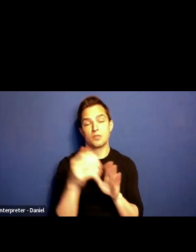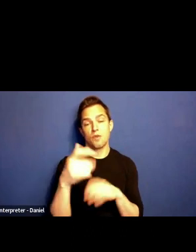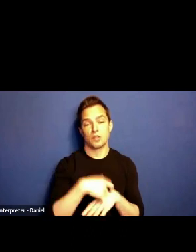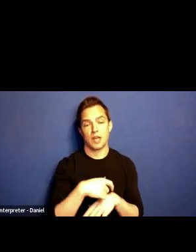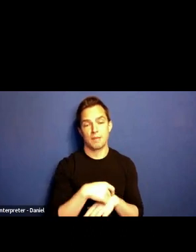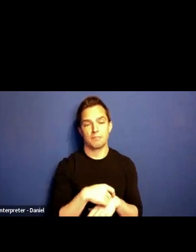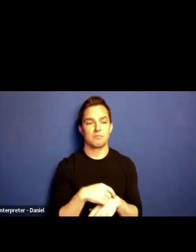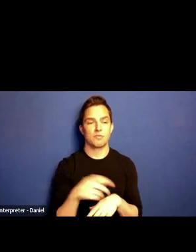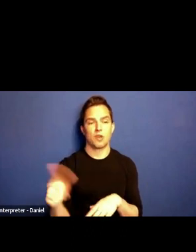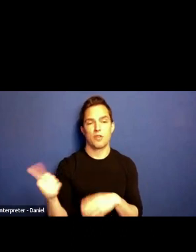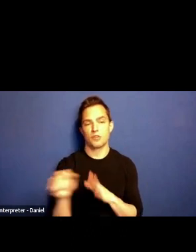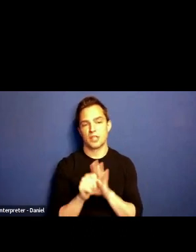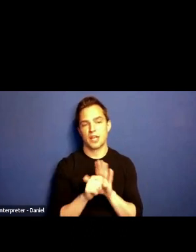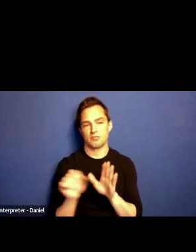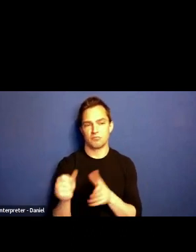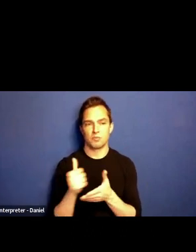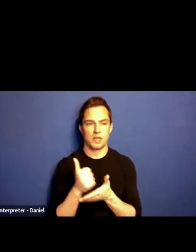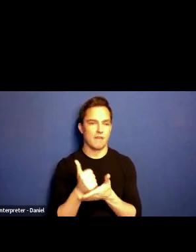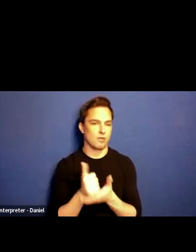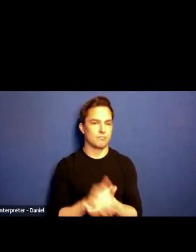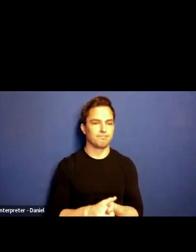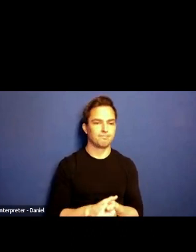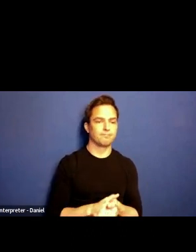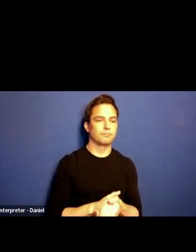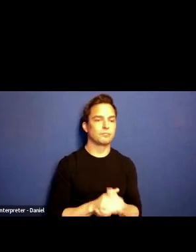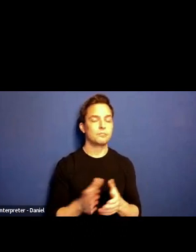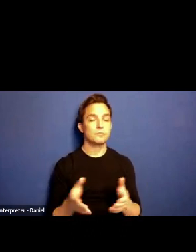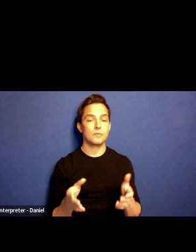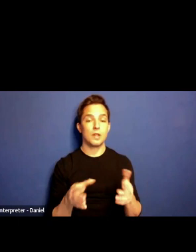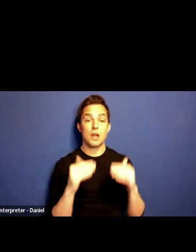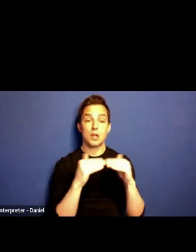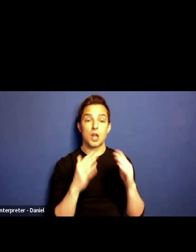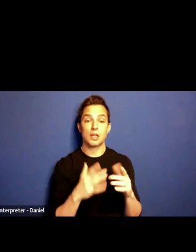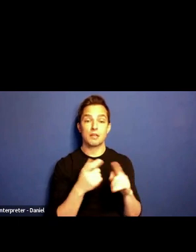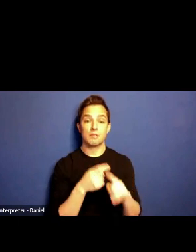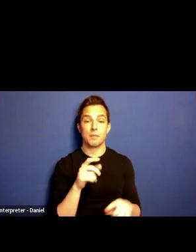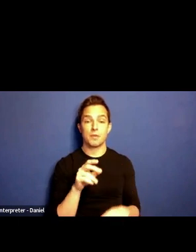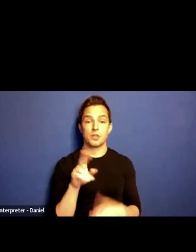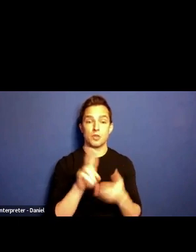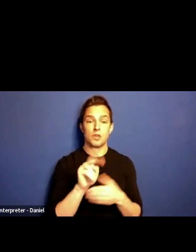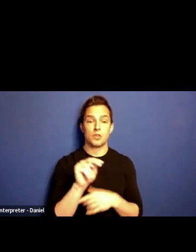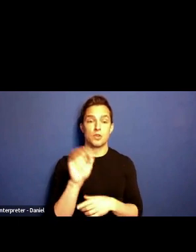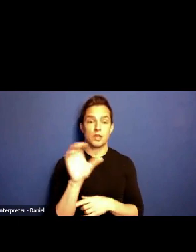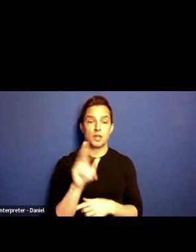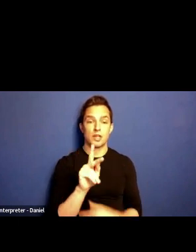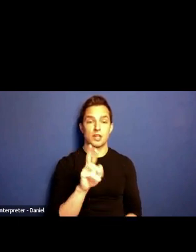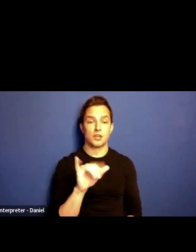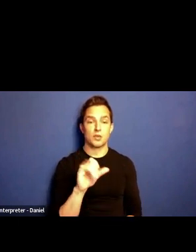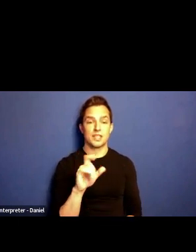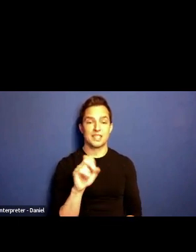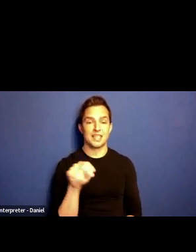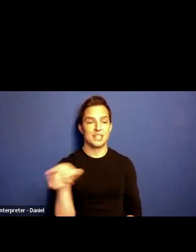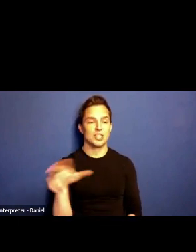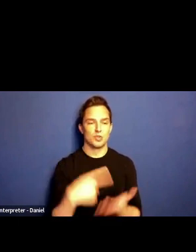would be helpful. Also, I'm joined today by a colleague from the University of North Carolina, and Kristen's going to talk about an